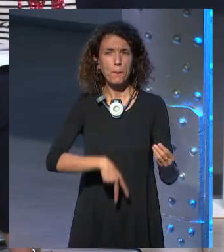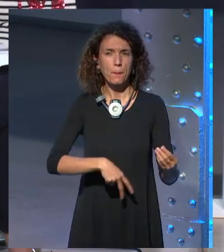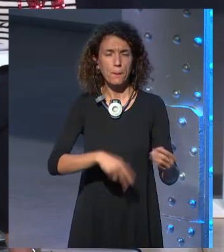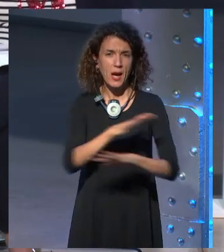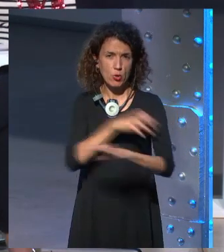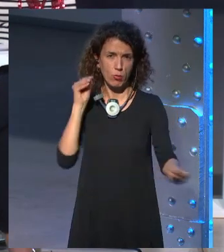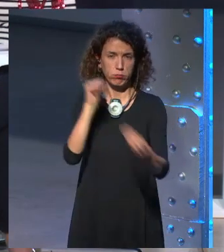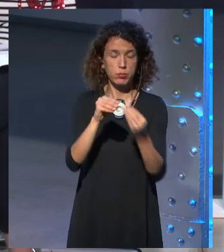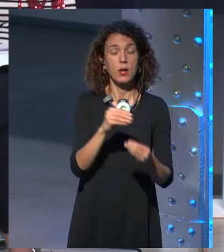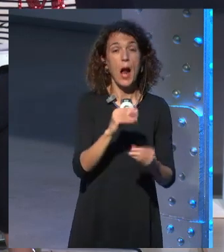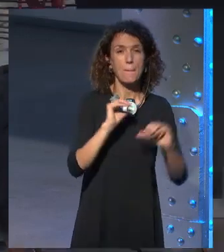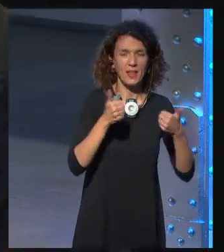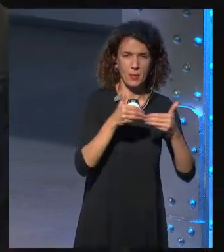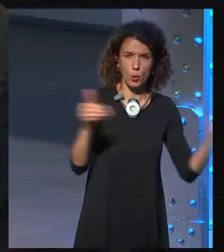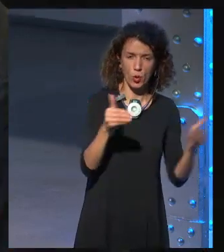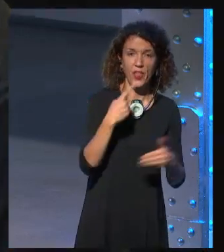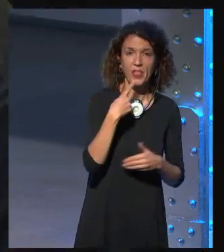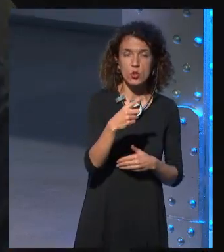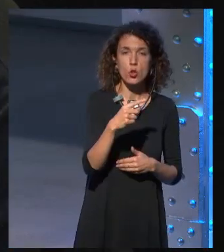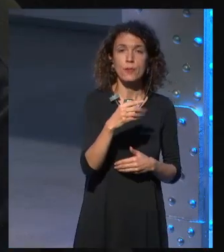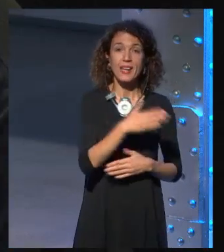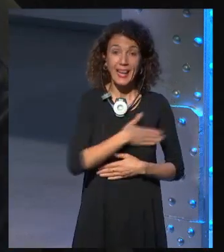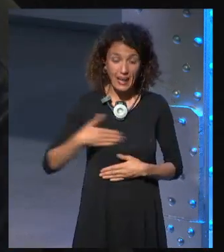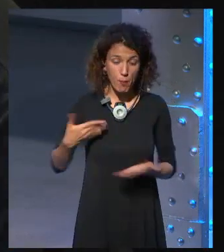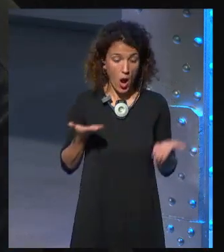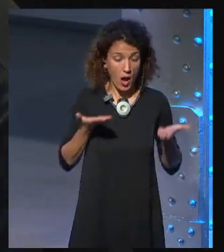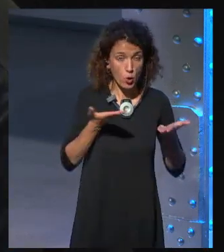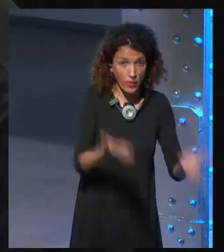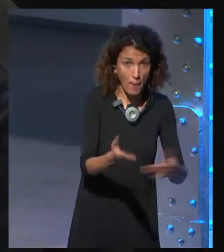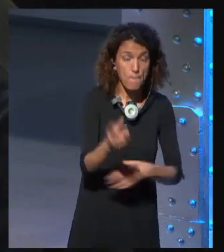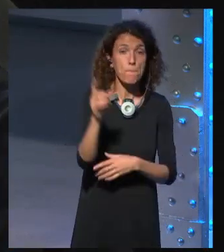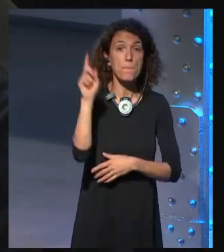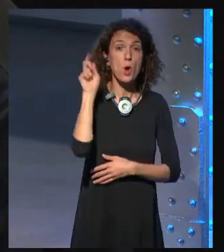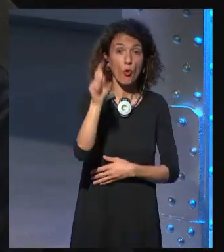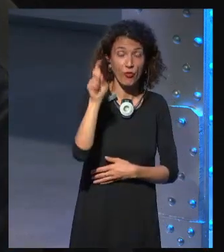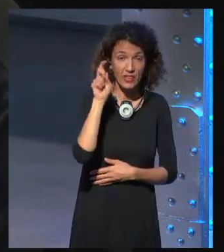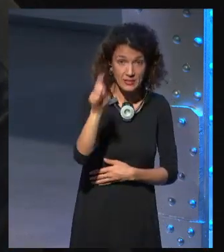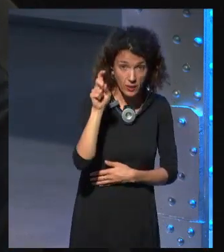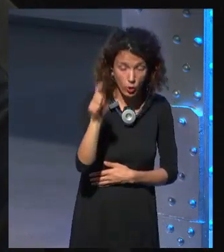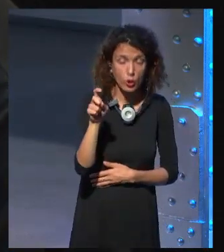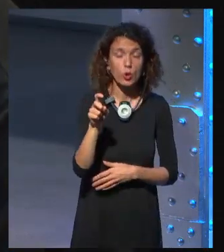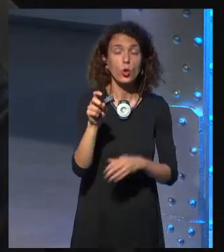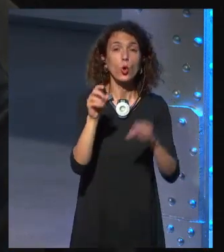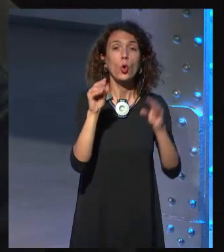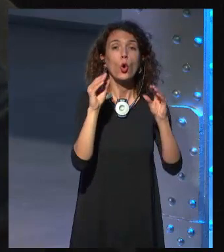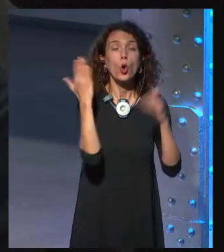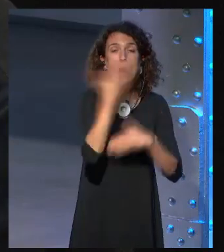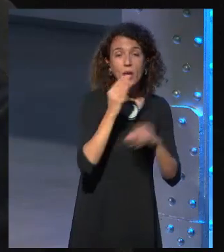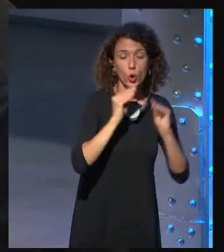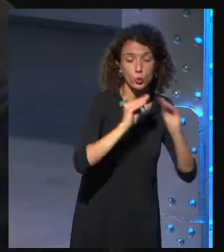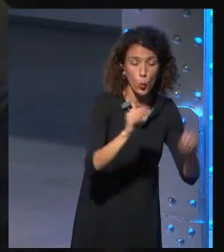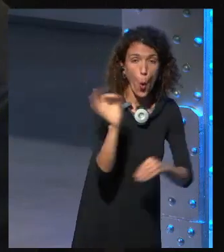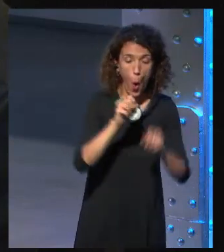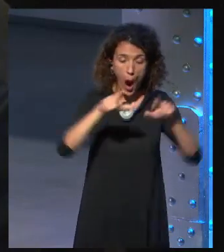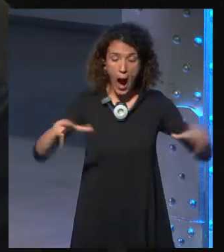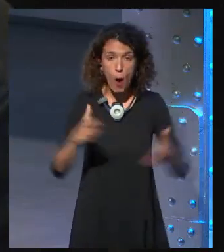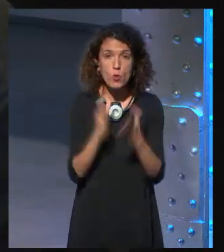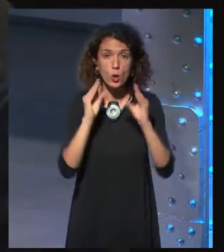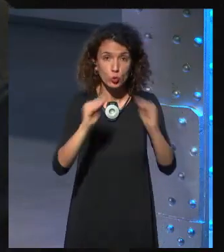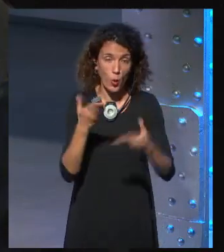surprised. I mostly agree with you, but two or three times you said that we wanted to help teachers at